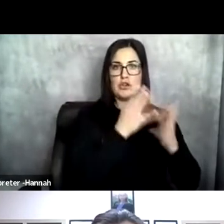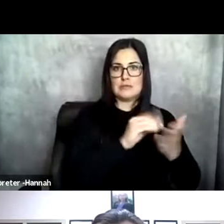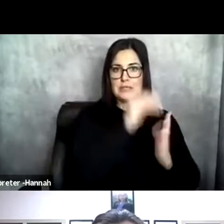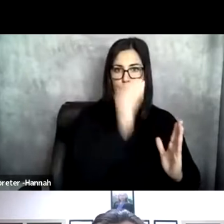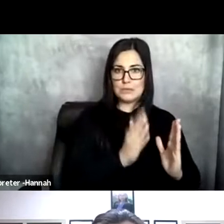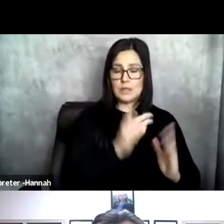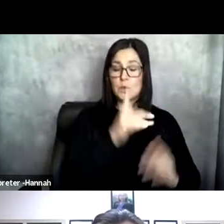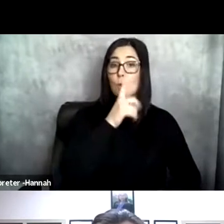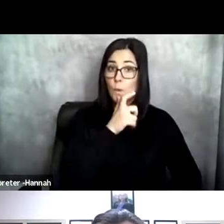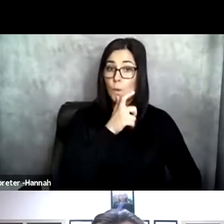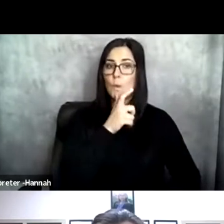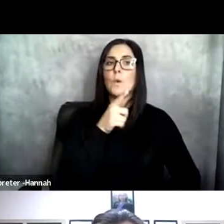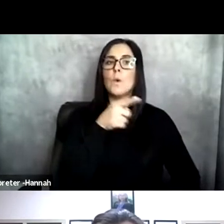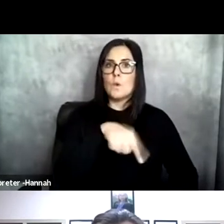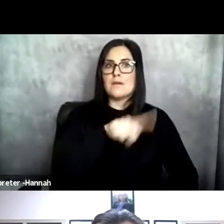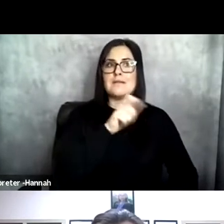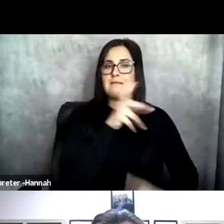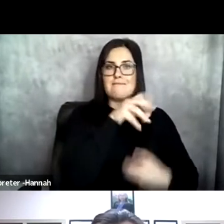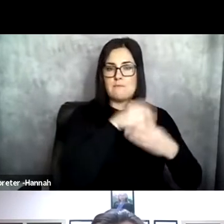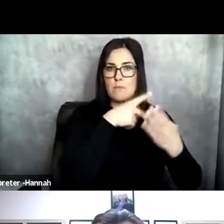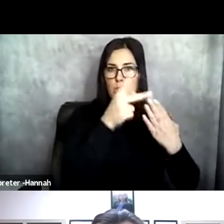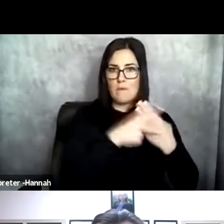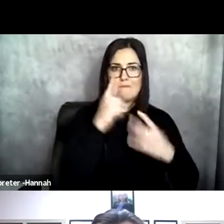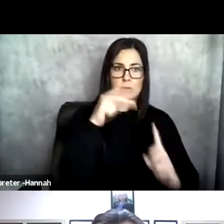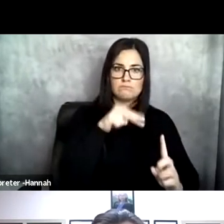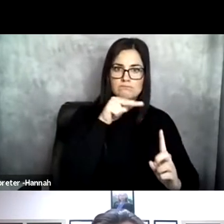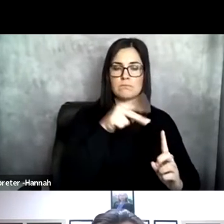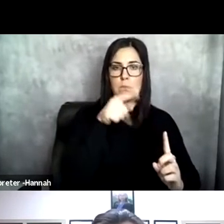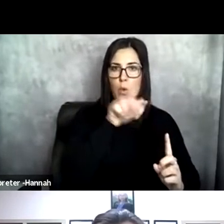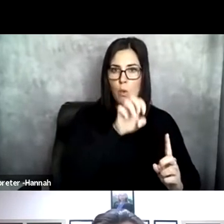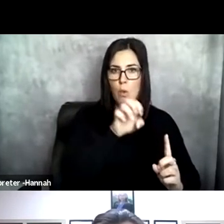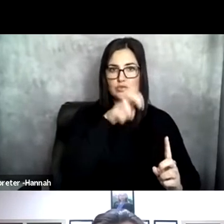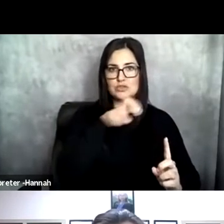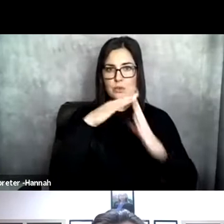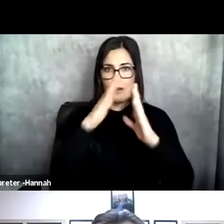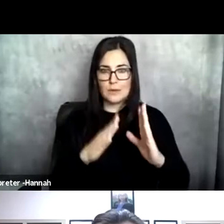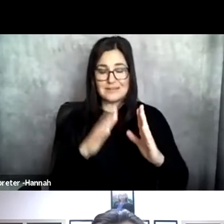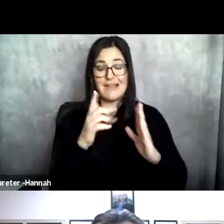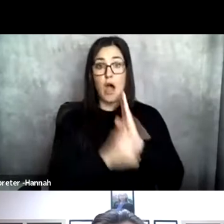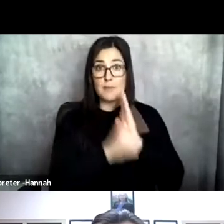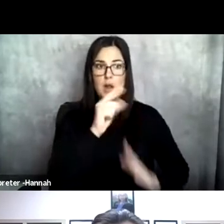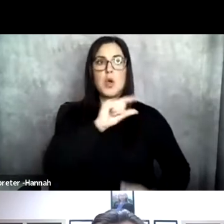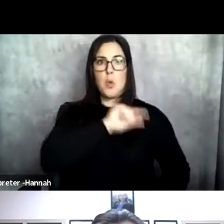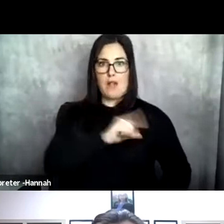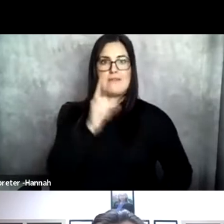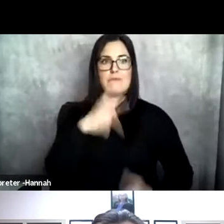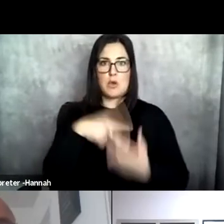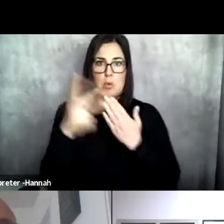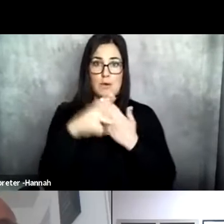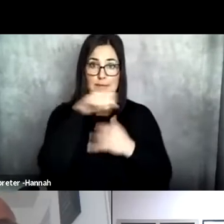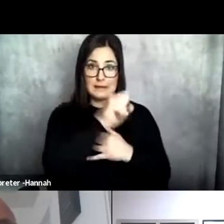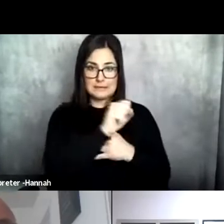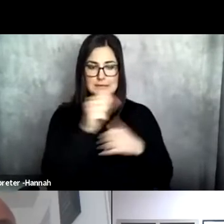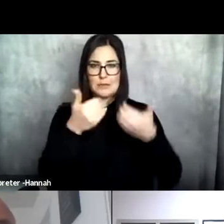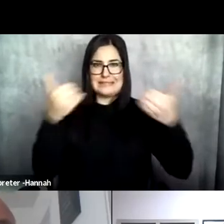people who are in those programs from probation and parole and transitional housing that automatically qualify them for those programs, right? So if